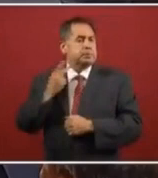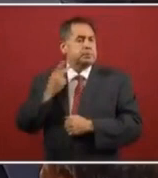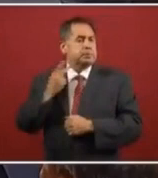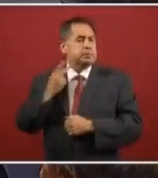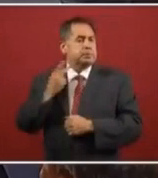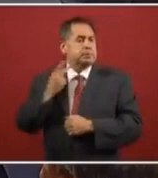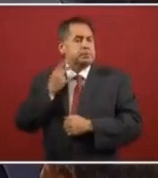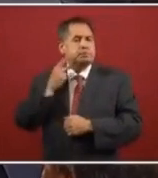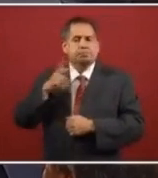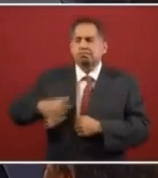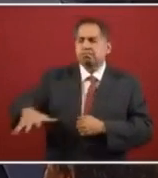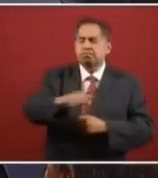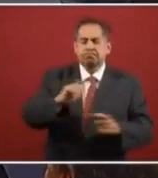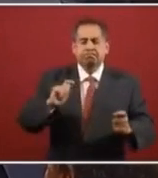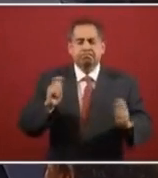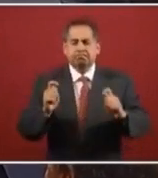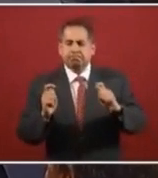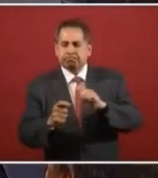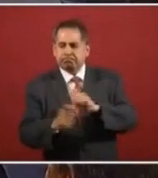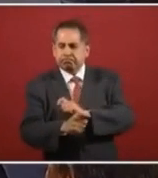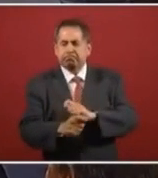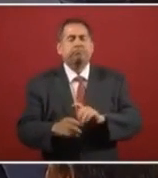transformation that